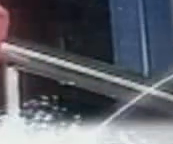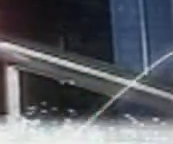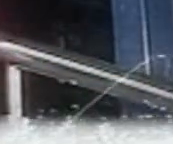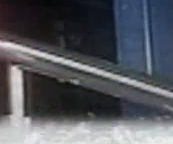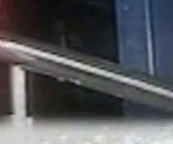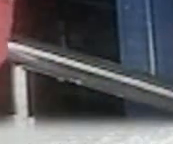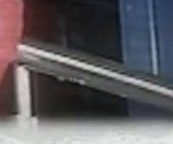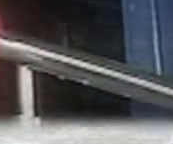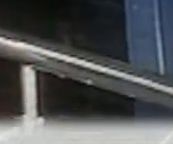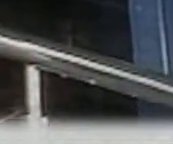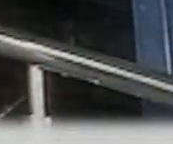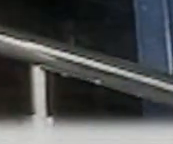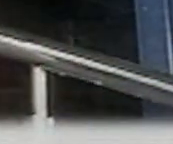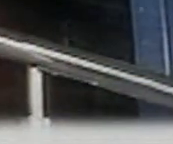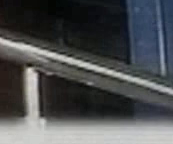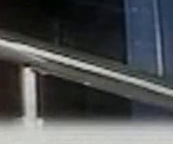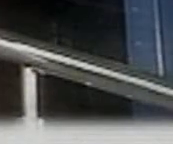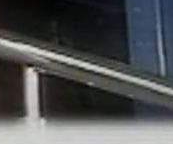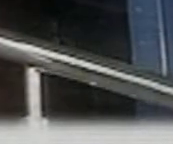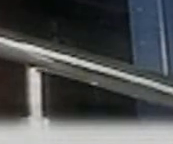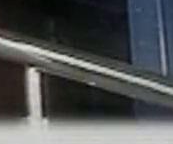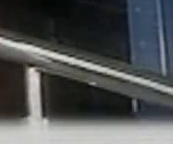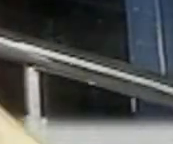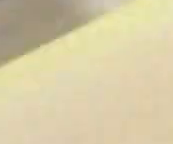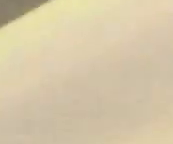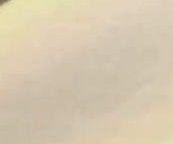KTN Weekend Prime with Yvonne Okwara.